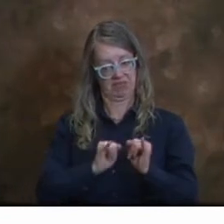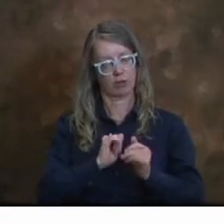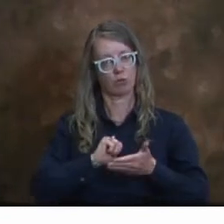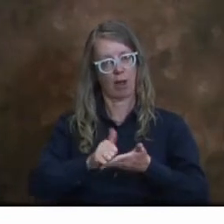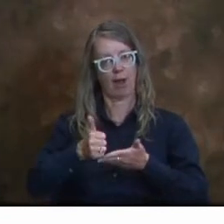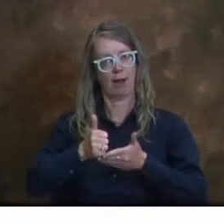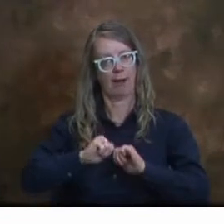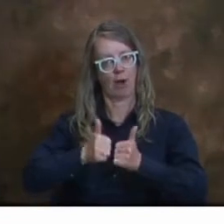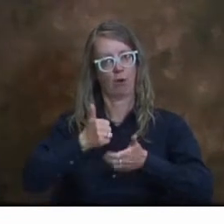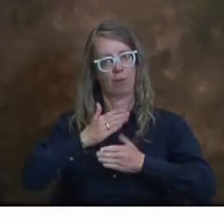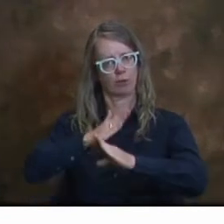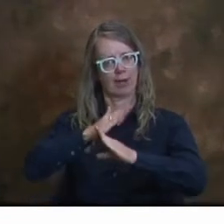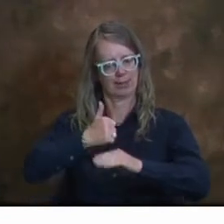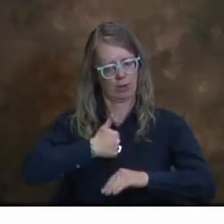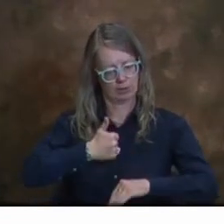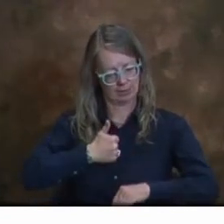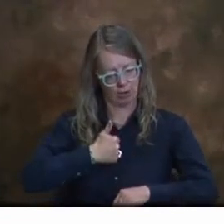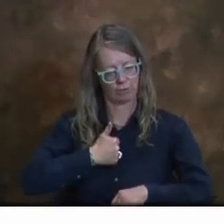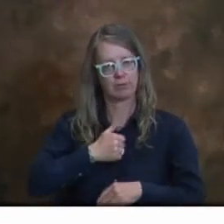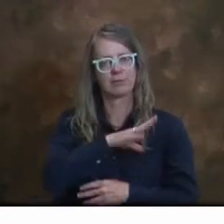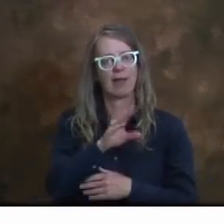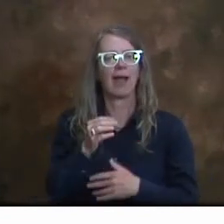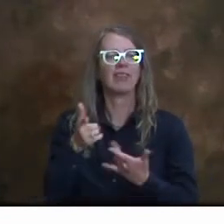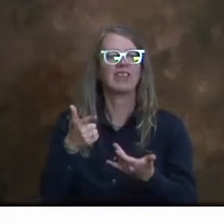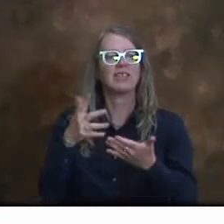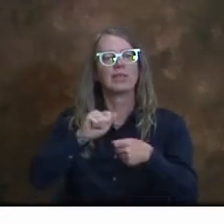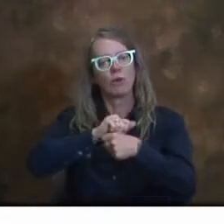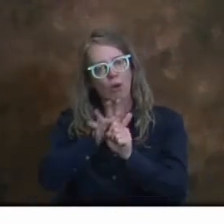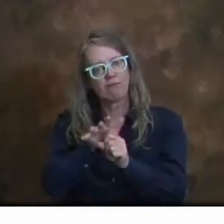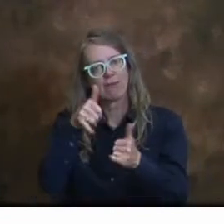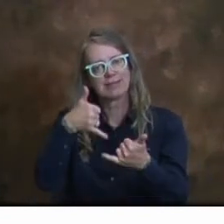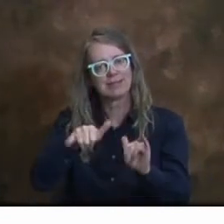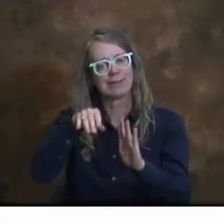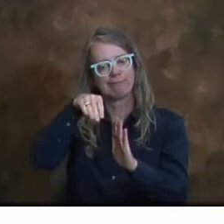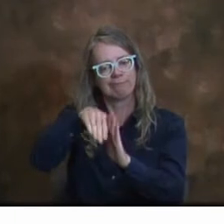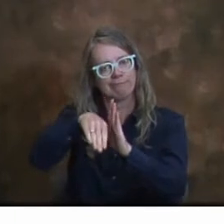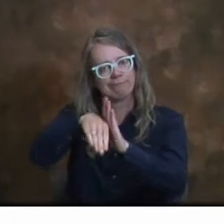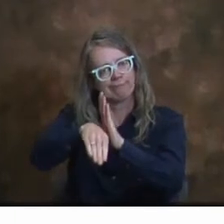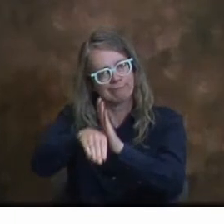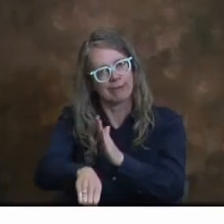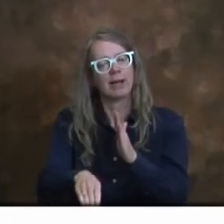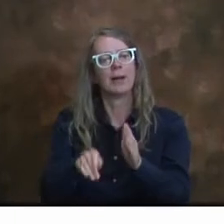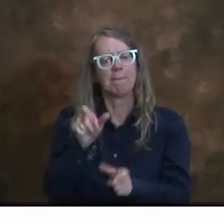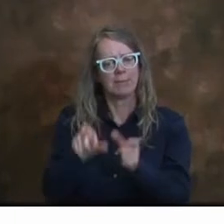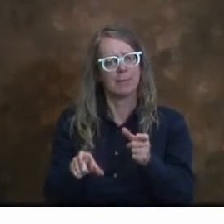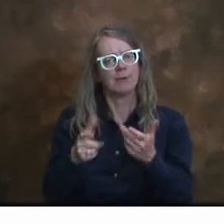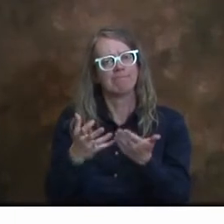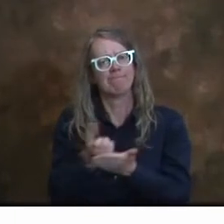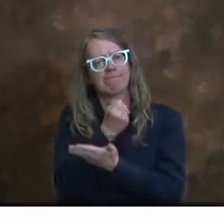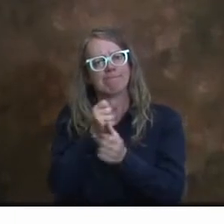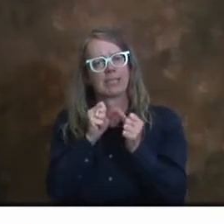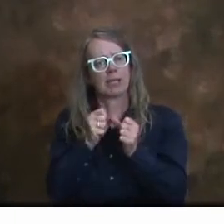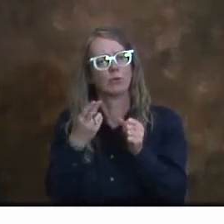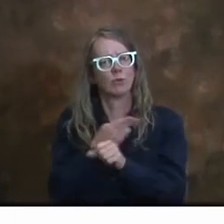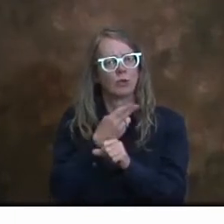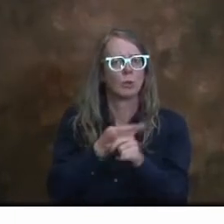dissipates, individuals can continue to utilize these effective tools while assessing their risk for exposure.